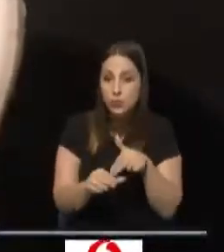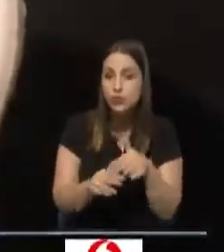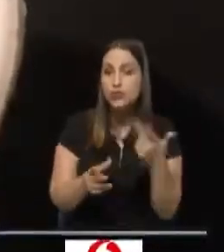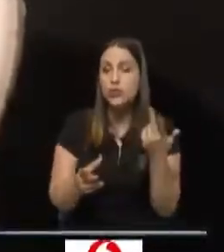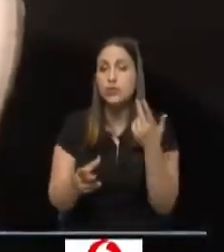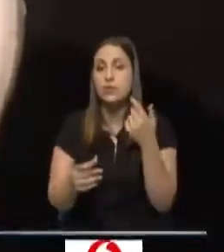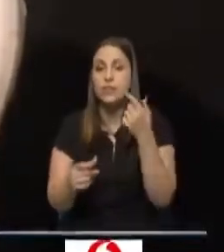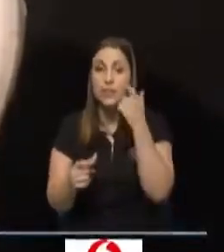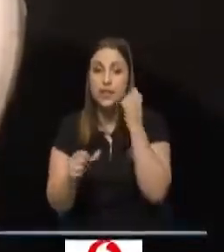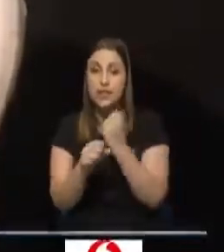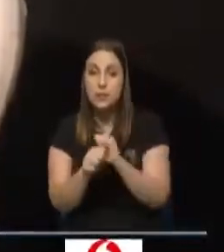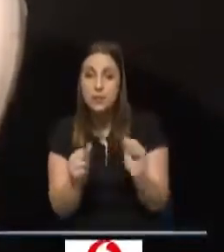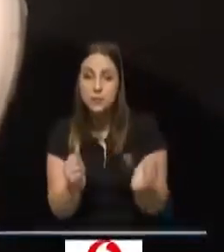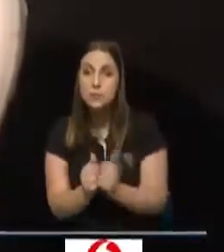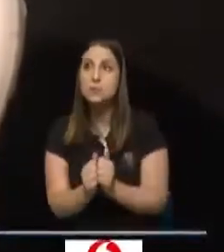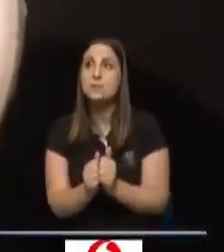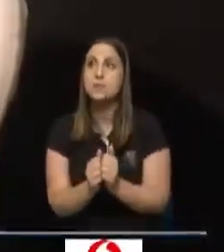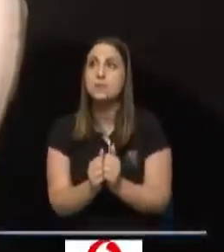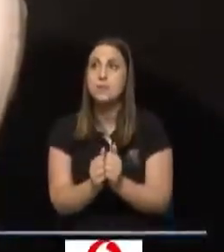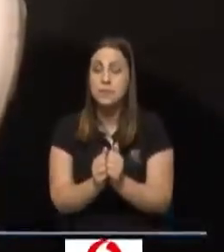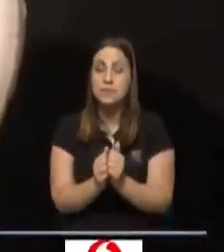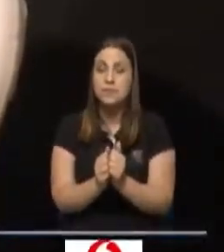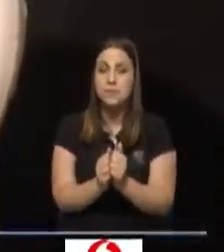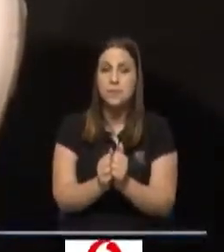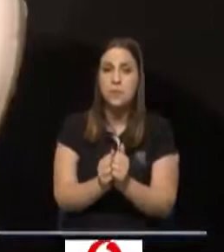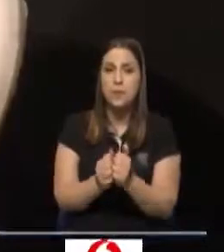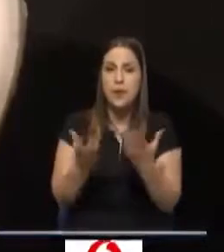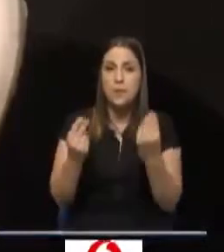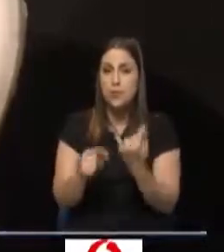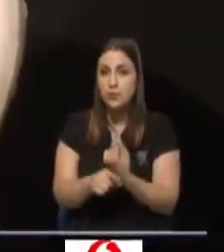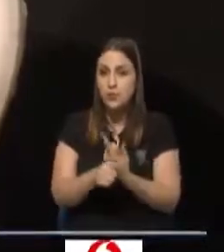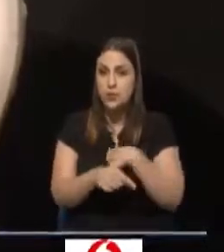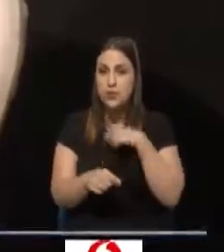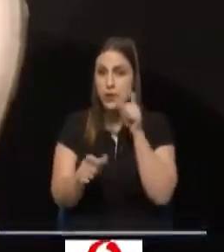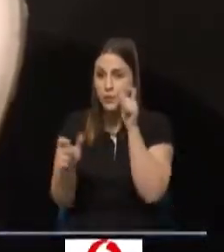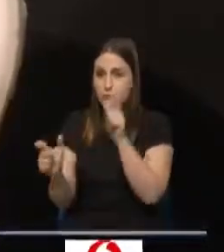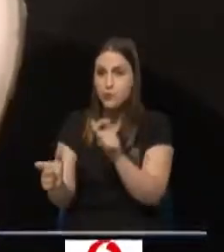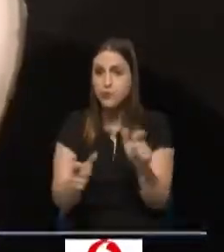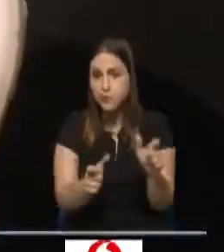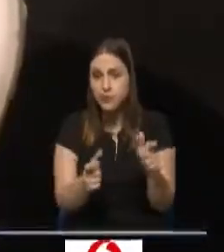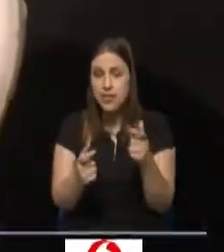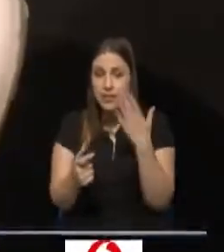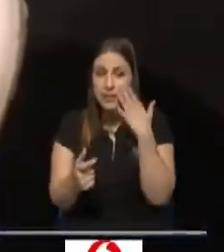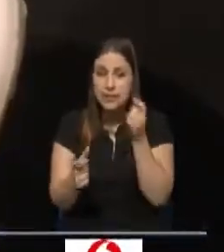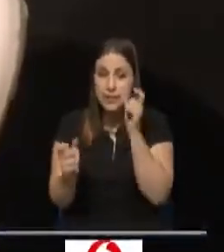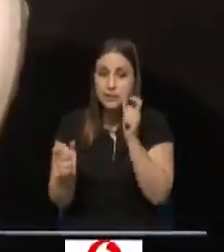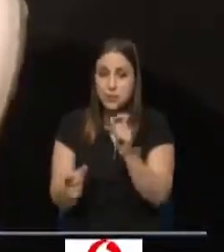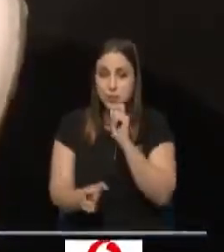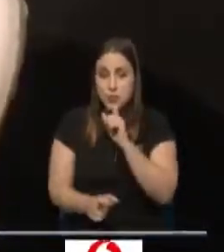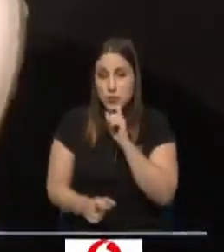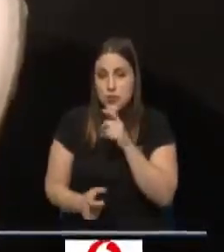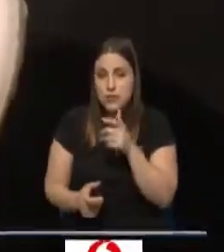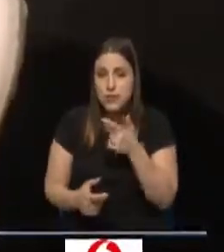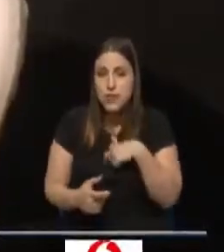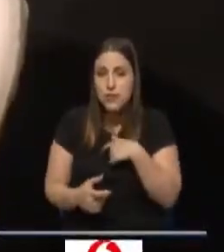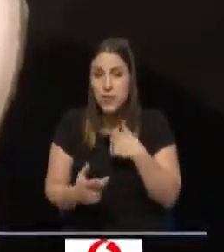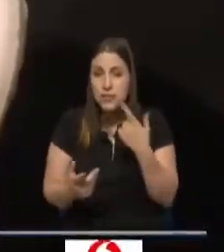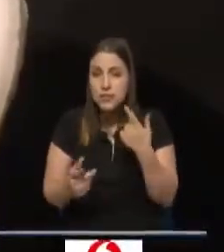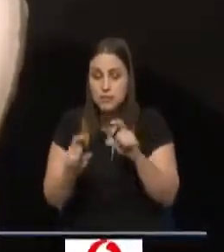And energy, the fuels. There's so many elements. We're trying to do our best